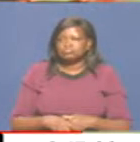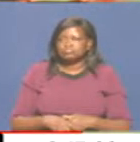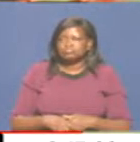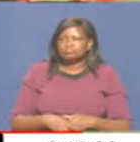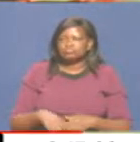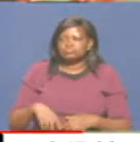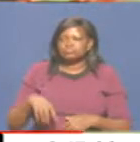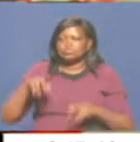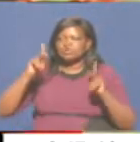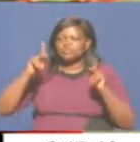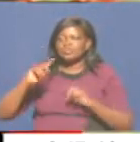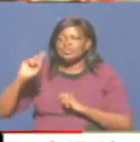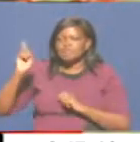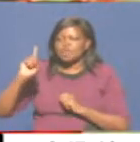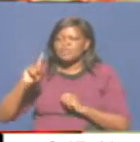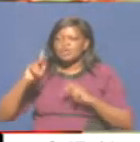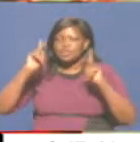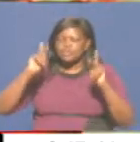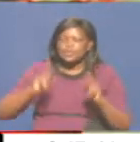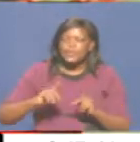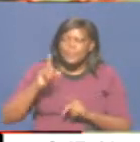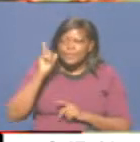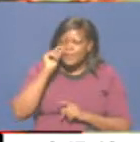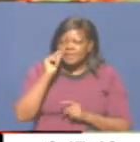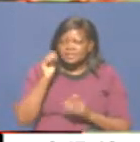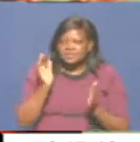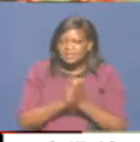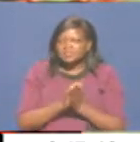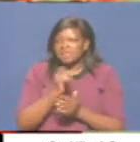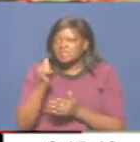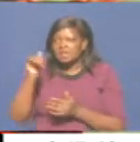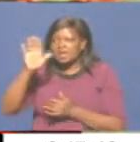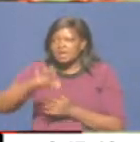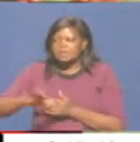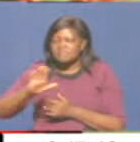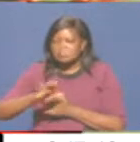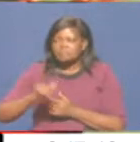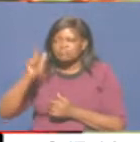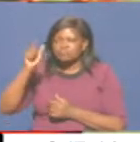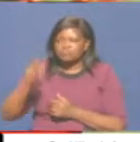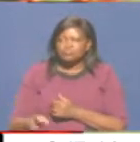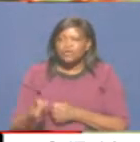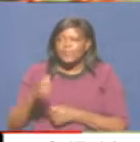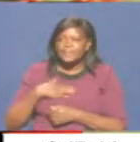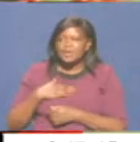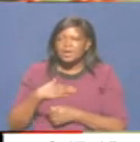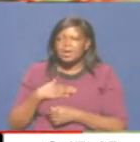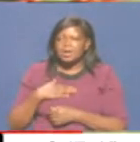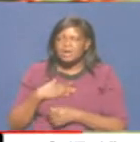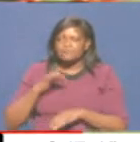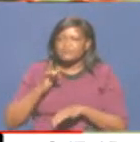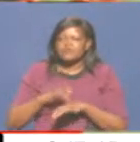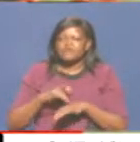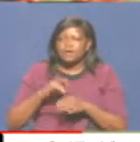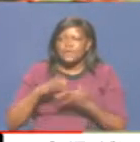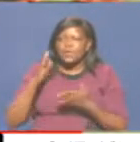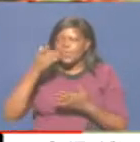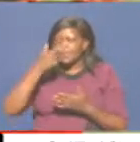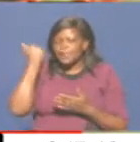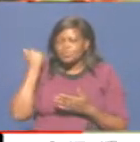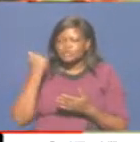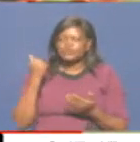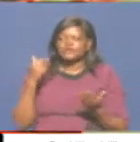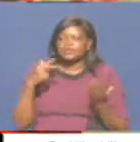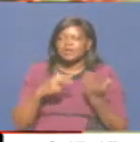Nairobi, Kisumu, Mombasa, and some parts within our region has been badly affected with the curfew.